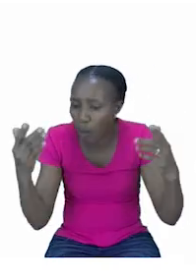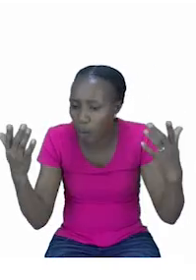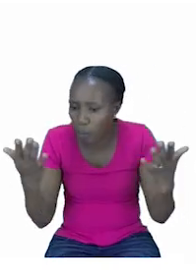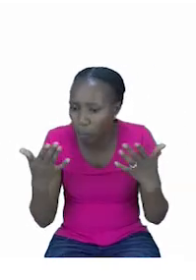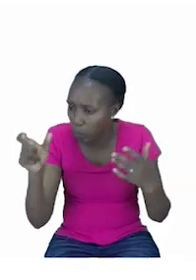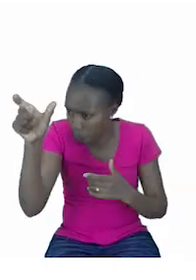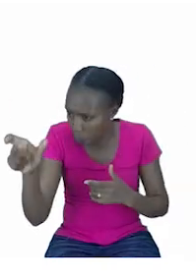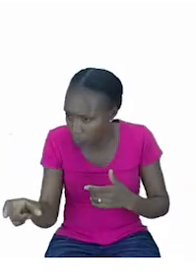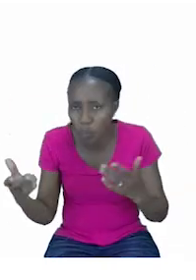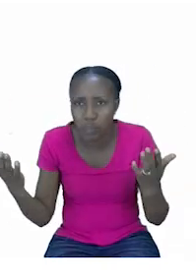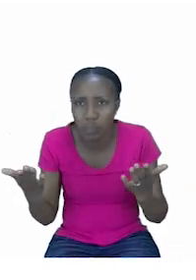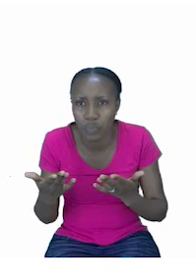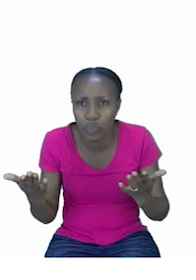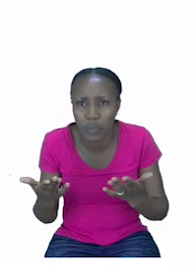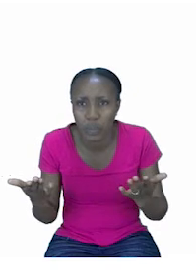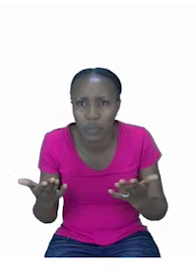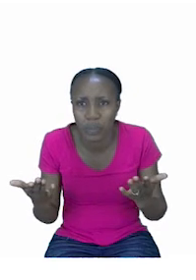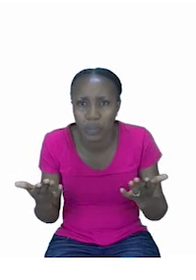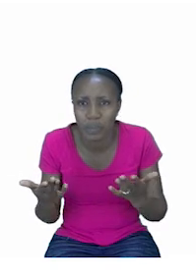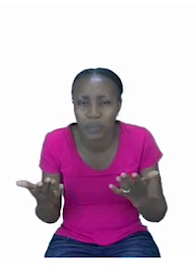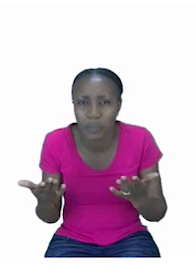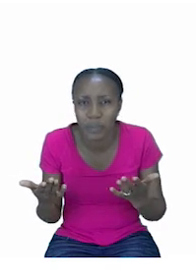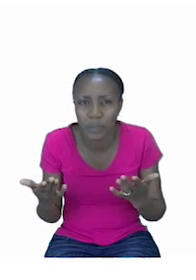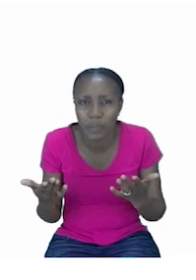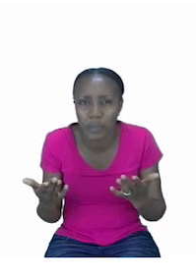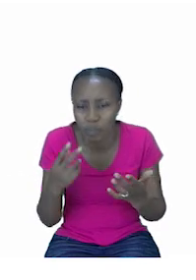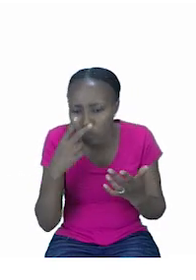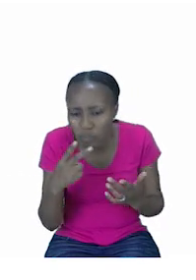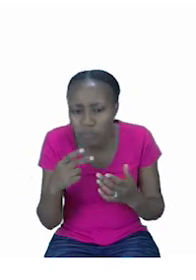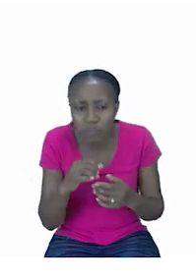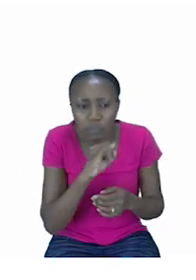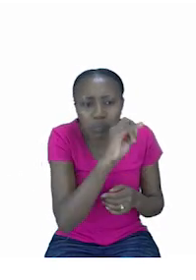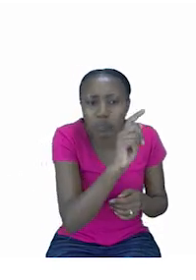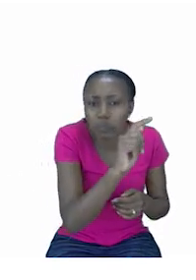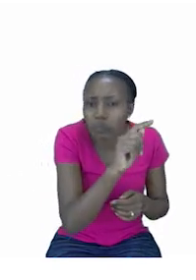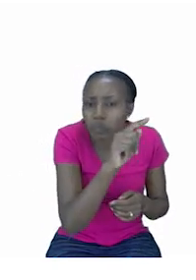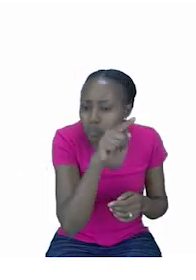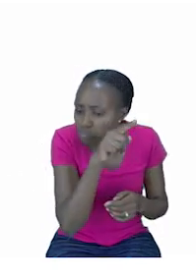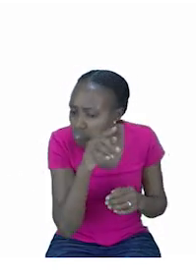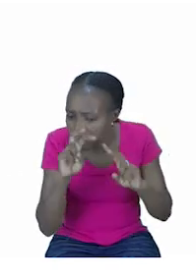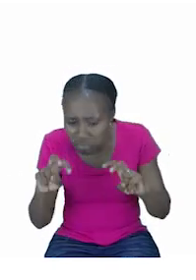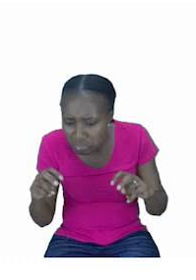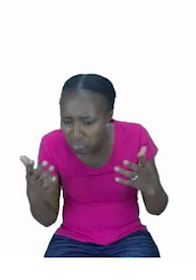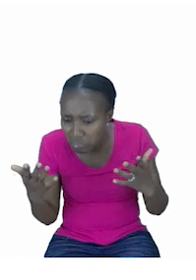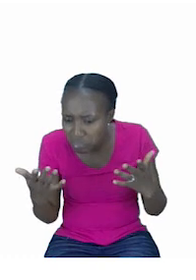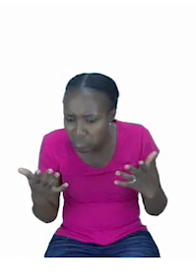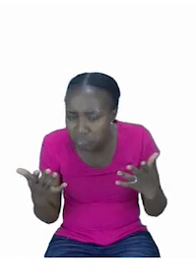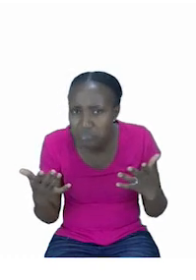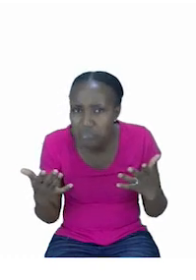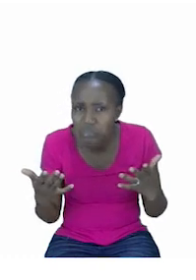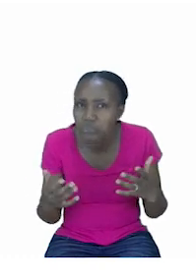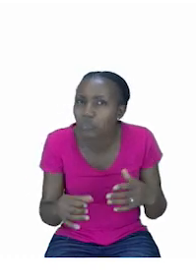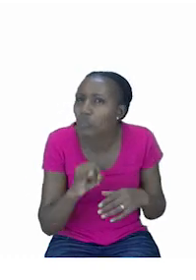line that is matching the image. Let us look for